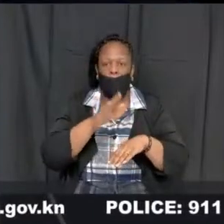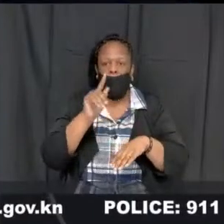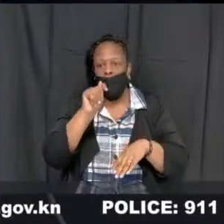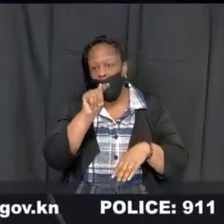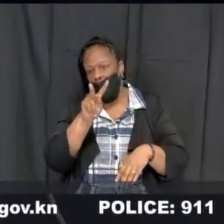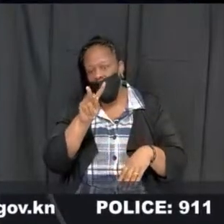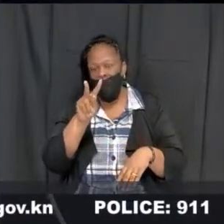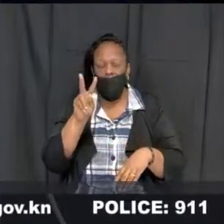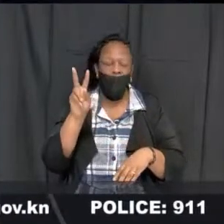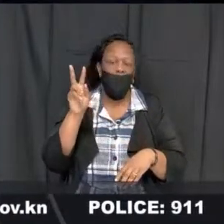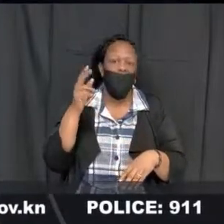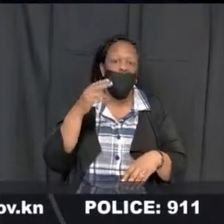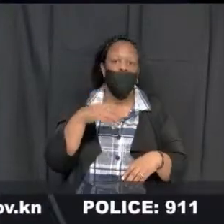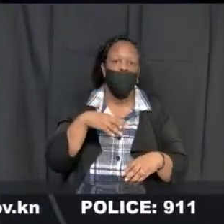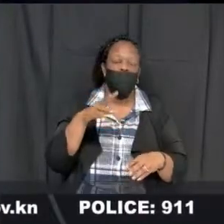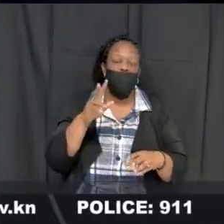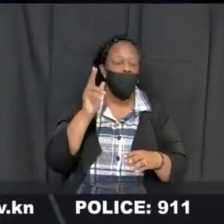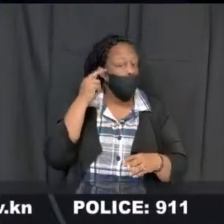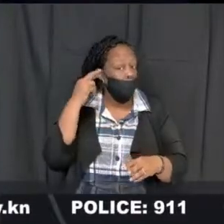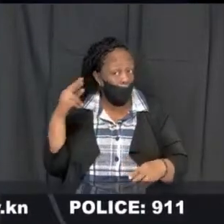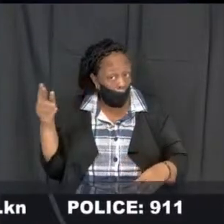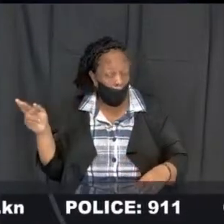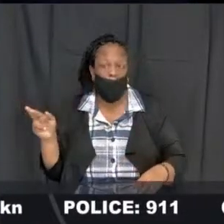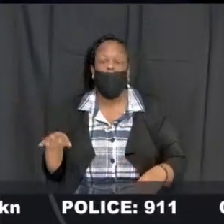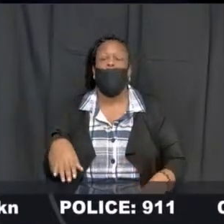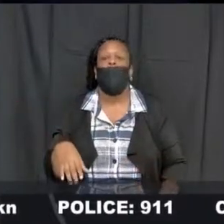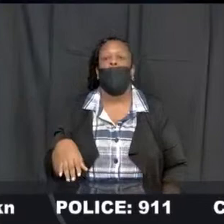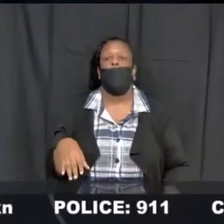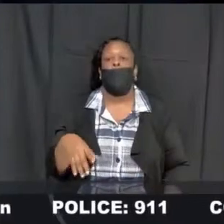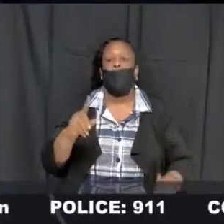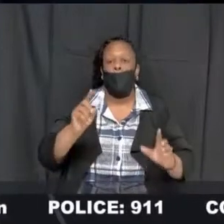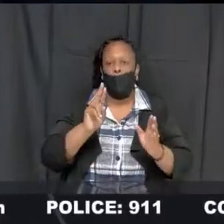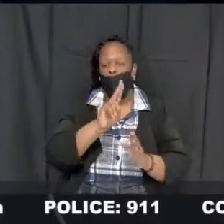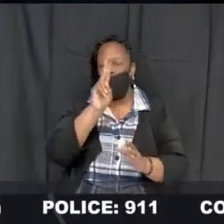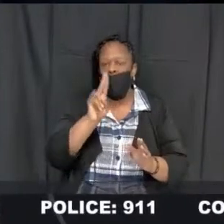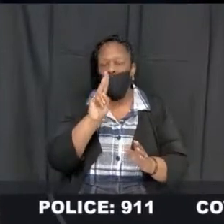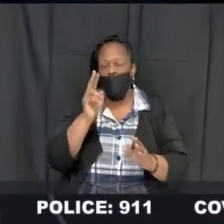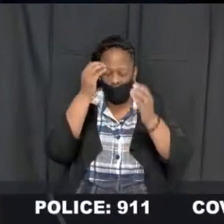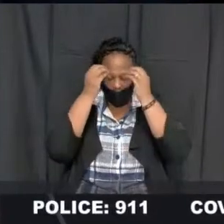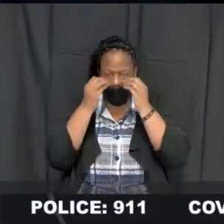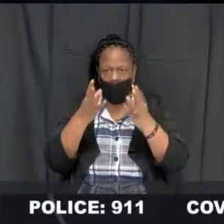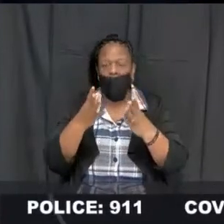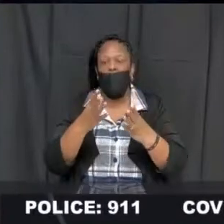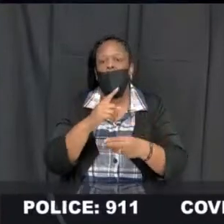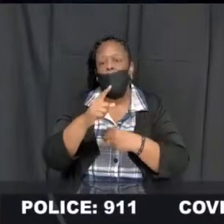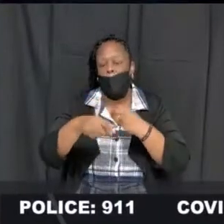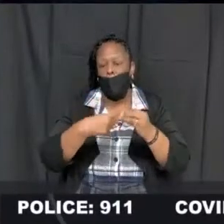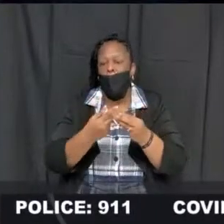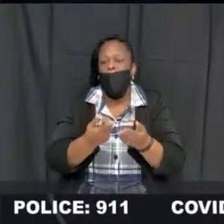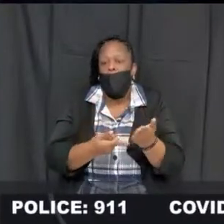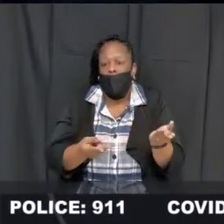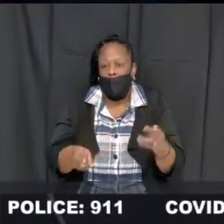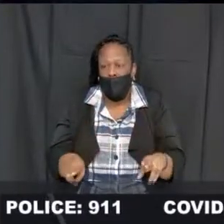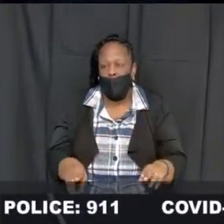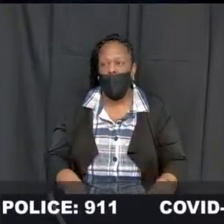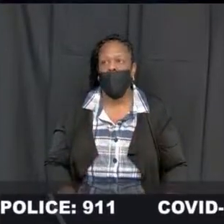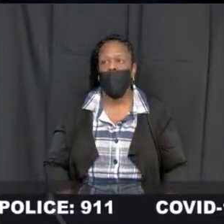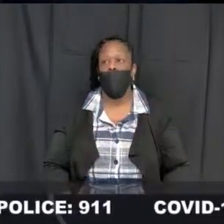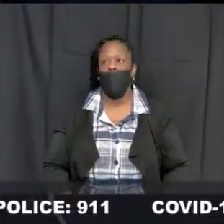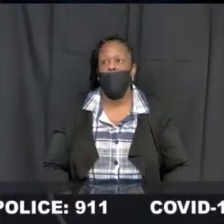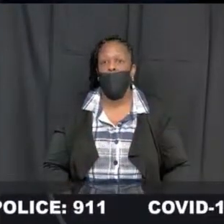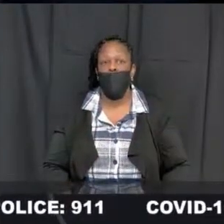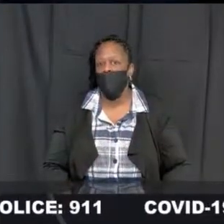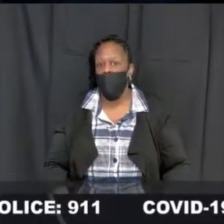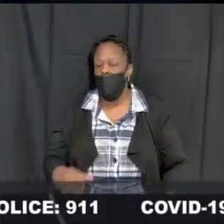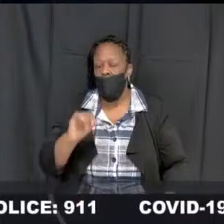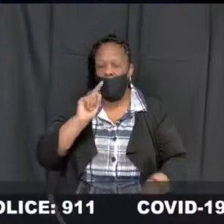of information that is being shared via these platforms. There's no lack of information. One of the things I have seen is